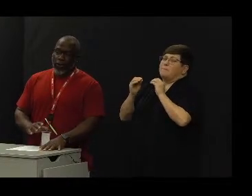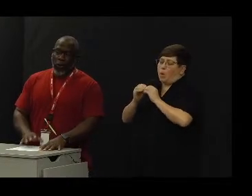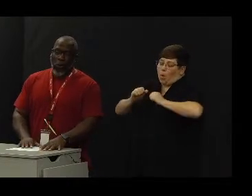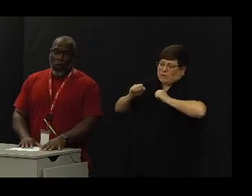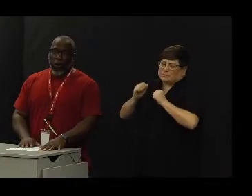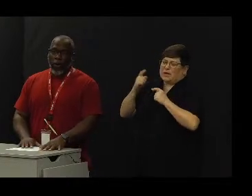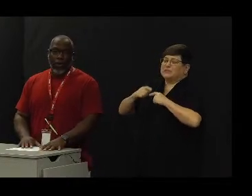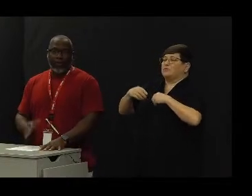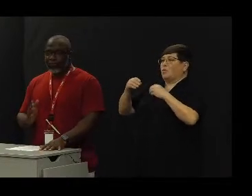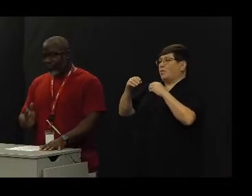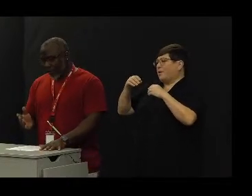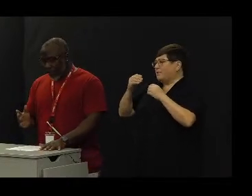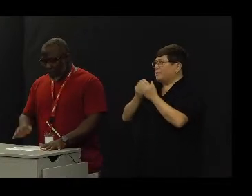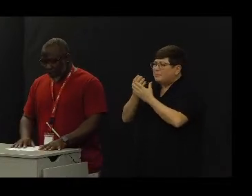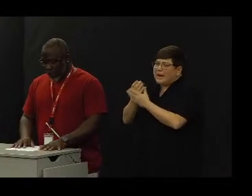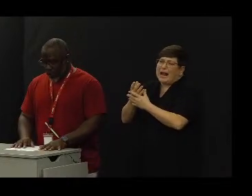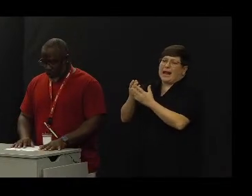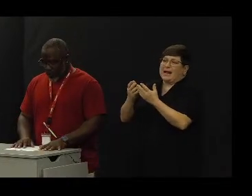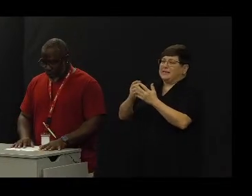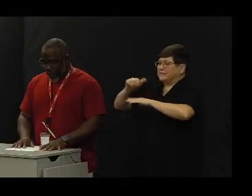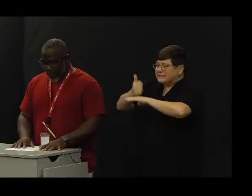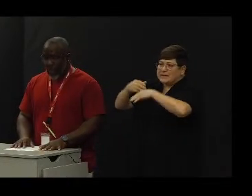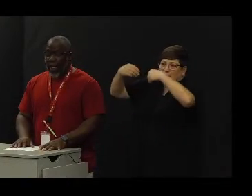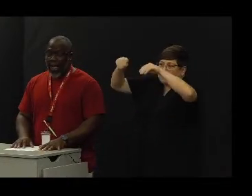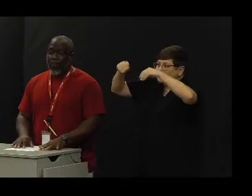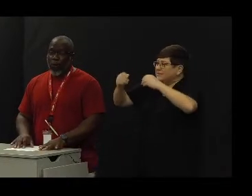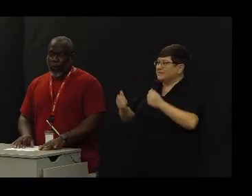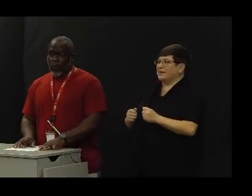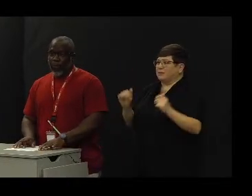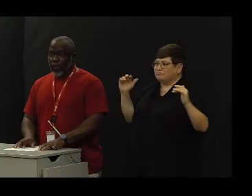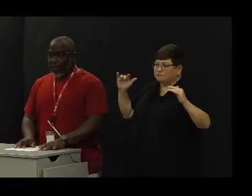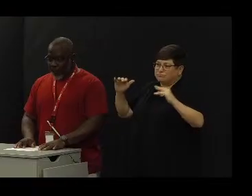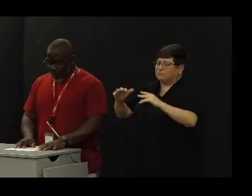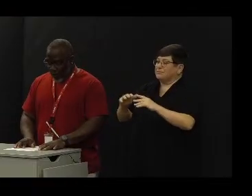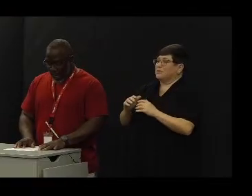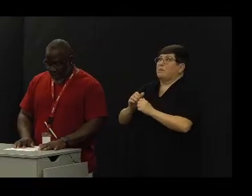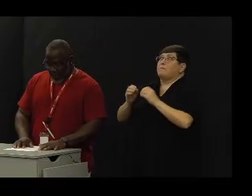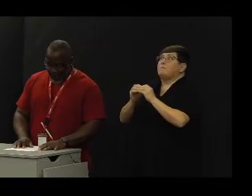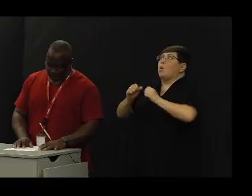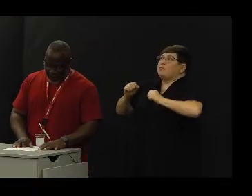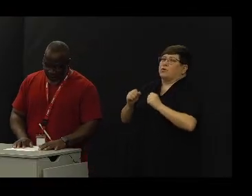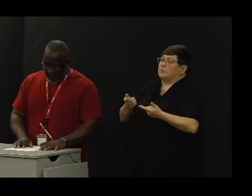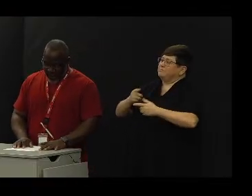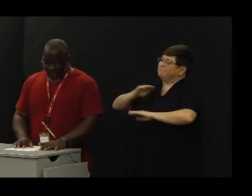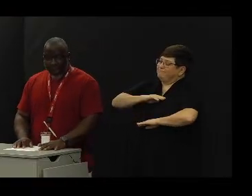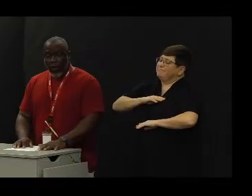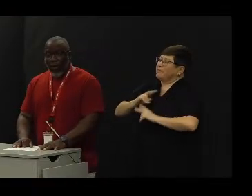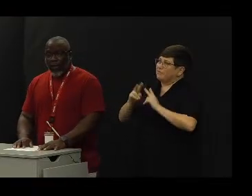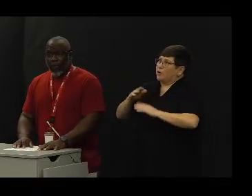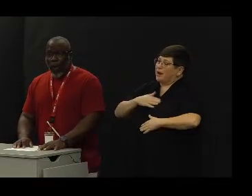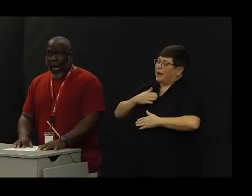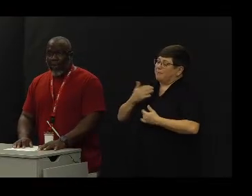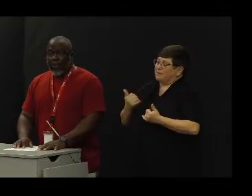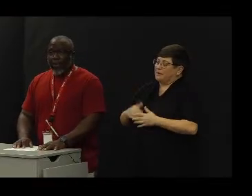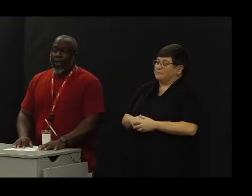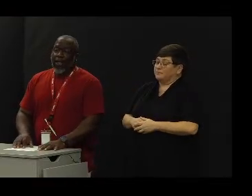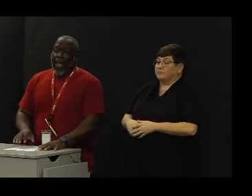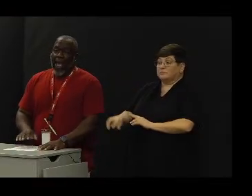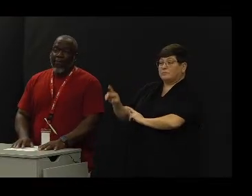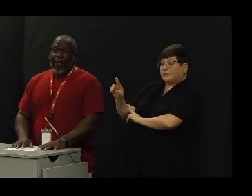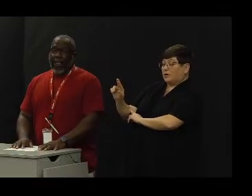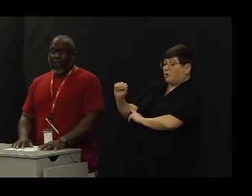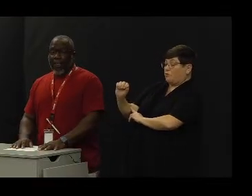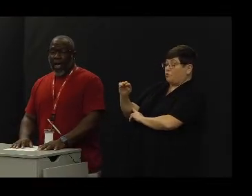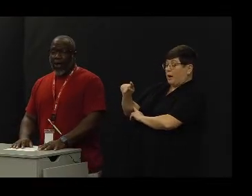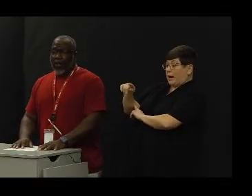the store. So she'll have a lot more room. She'll be very happy. The ramps